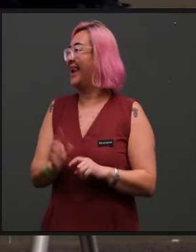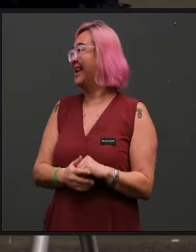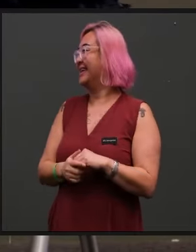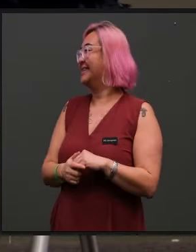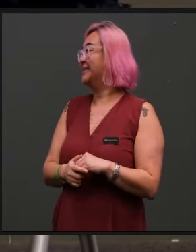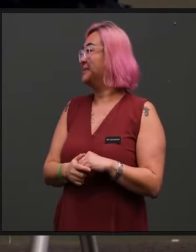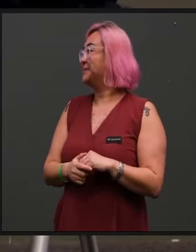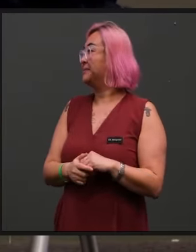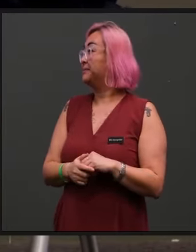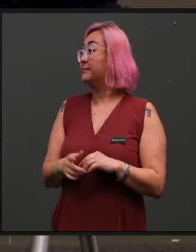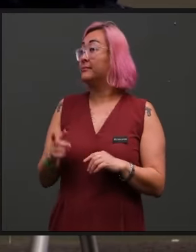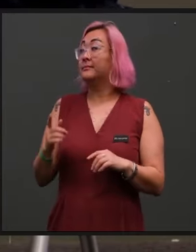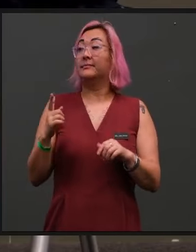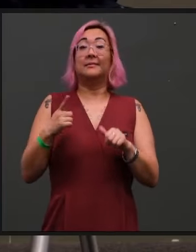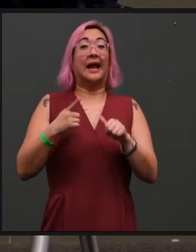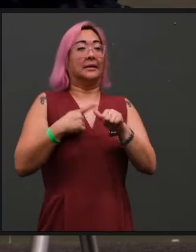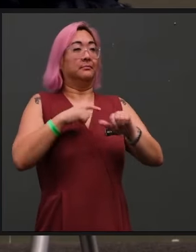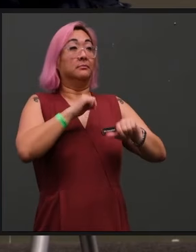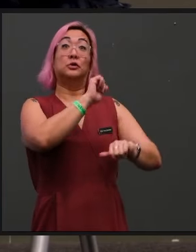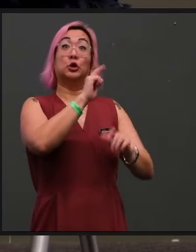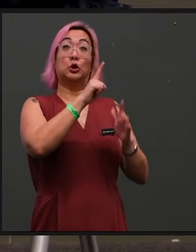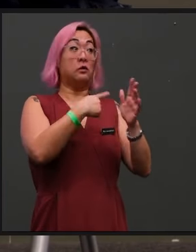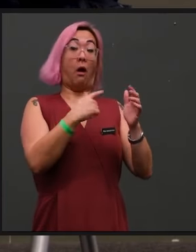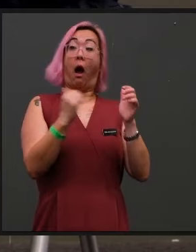So yeah, Joseph was on board, and we